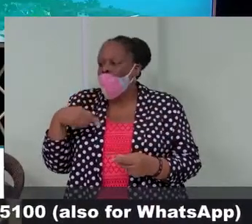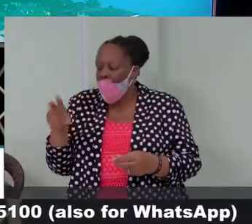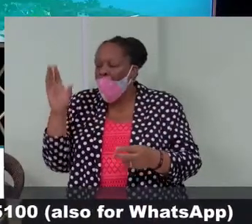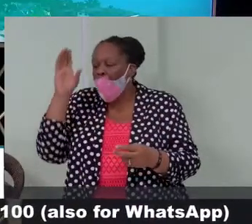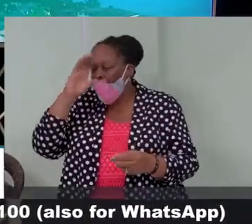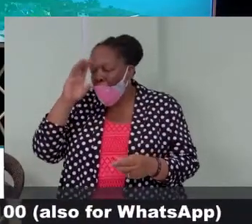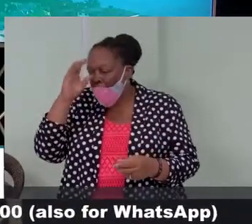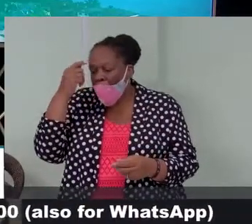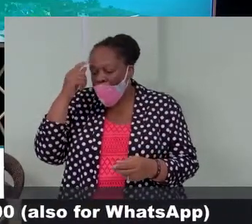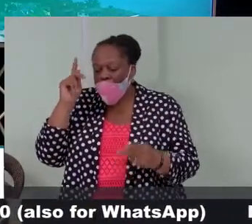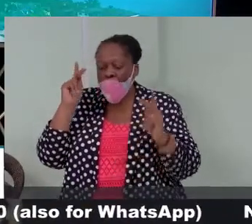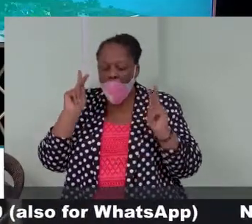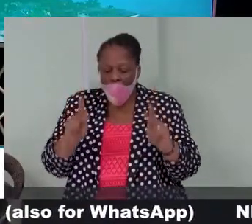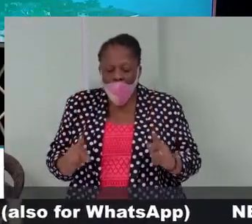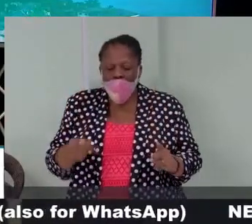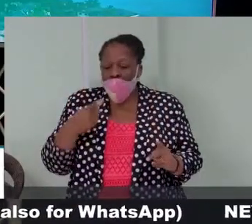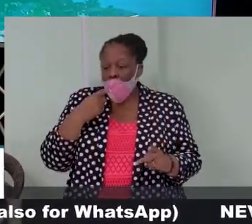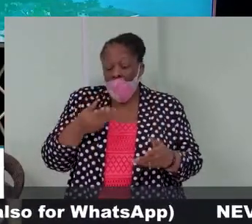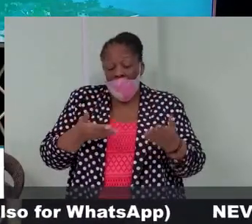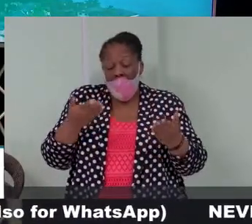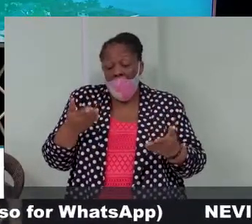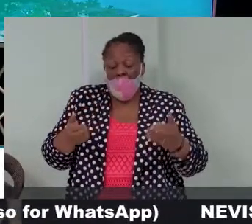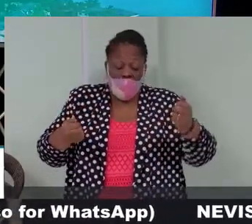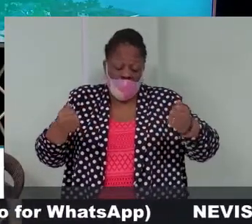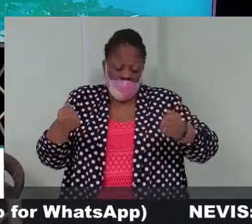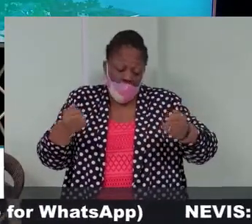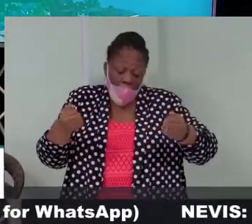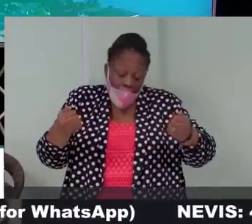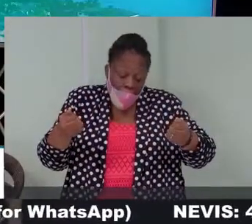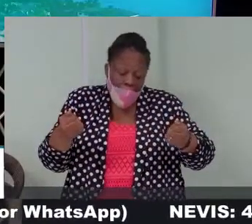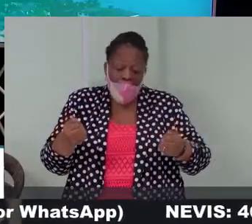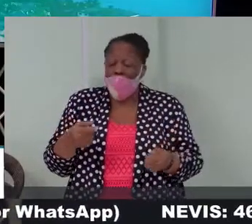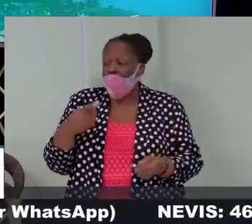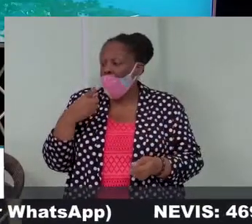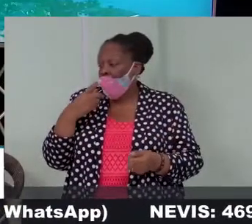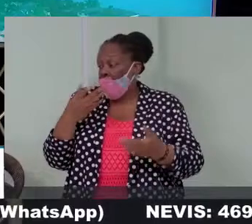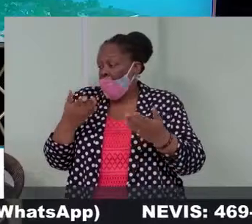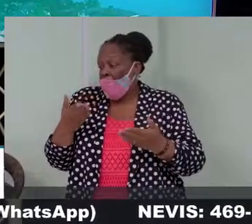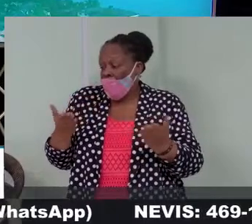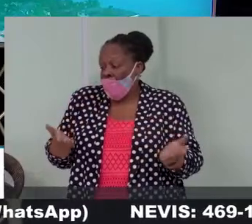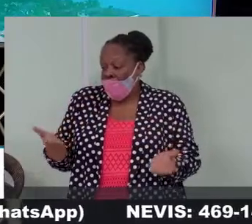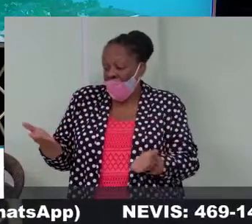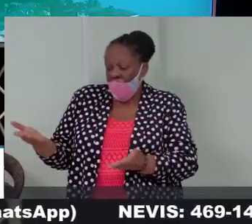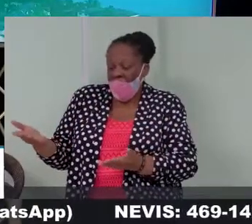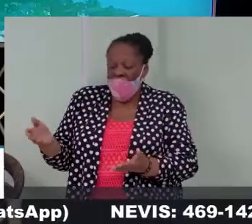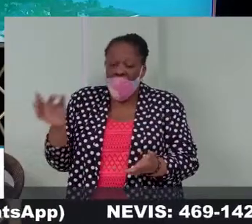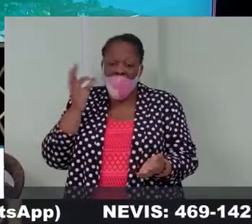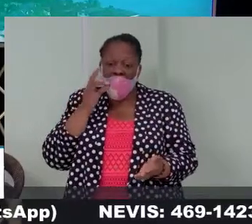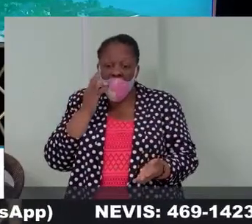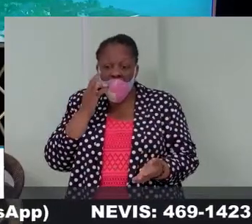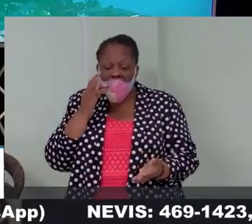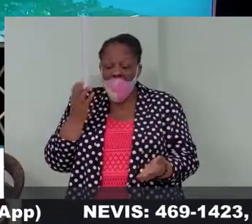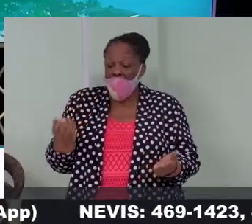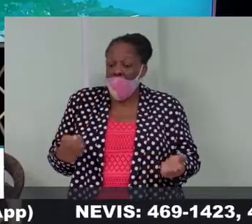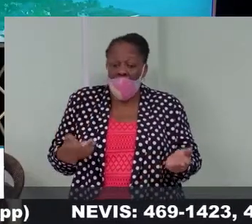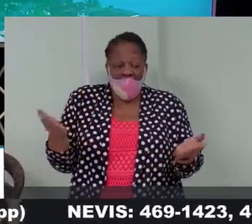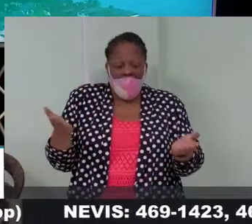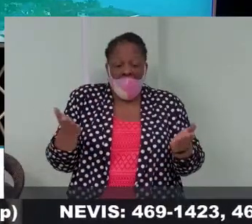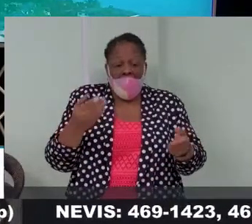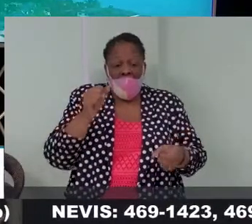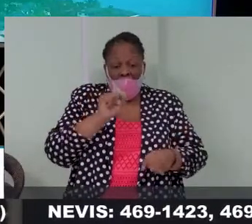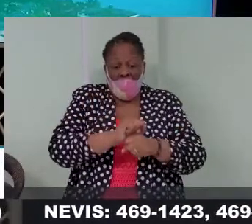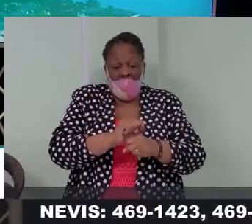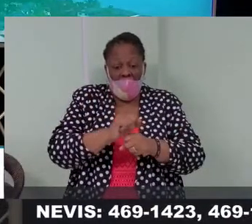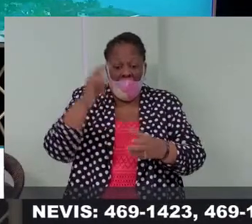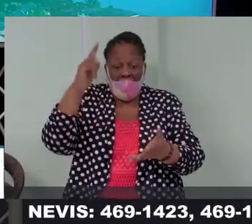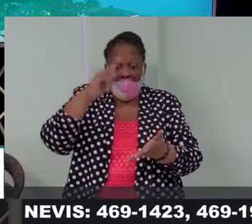into contact with that individual along the corridor of containment. That is, from coming off the flight, walking through the